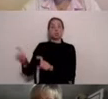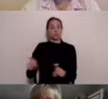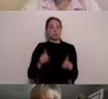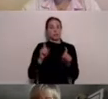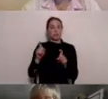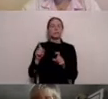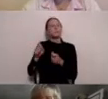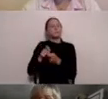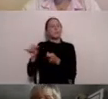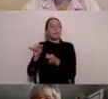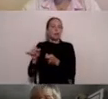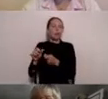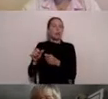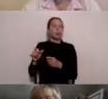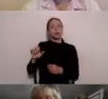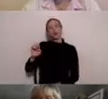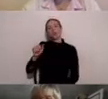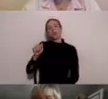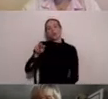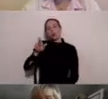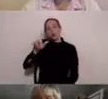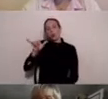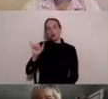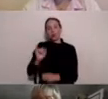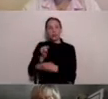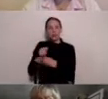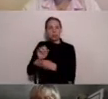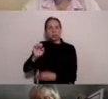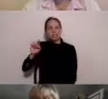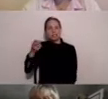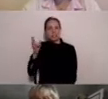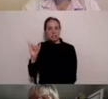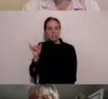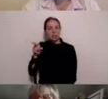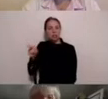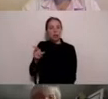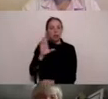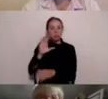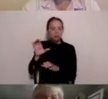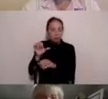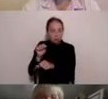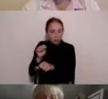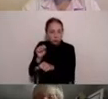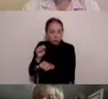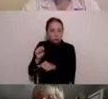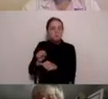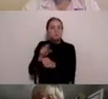to find out what the needs of families were. Family organizations and parent leaders were continuing their